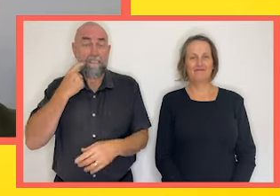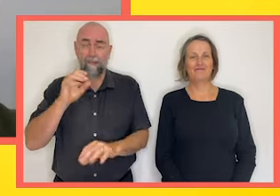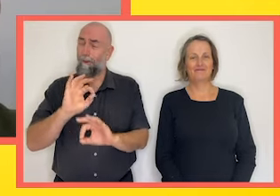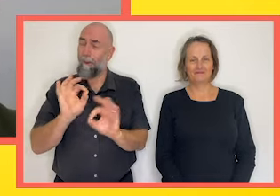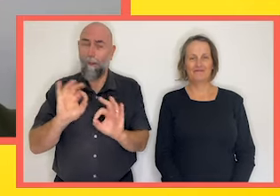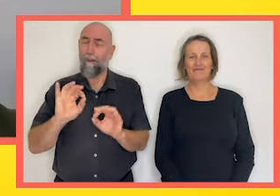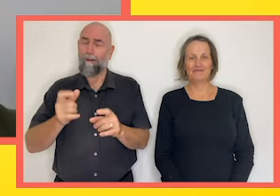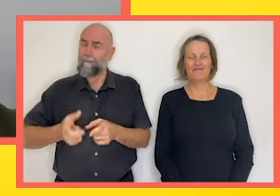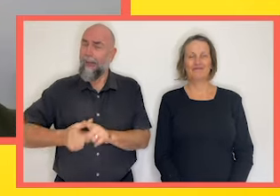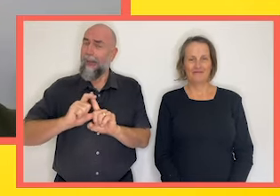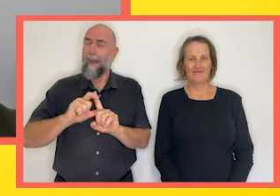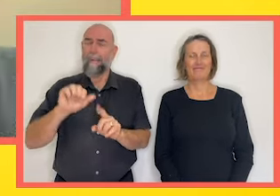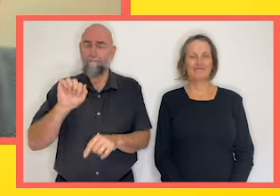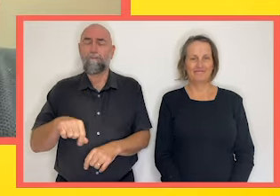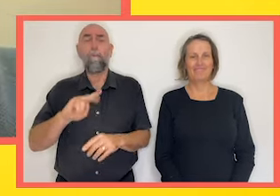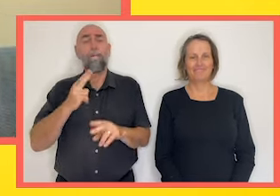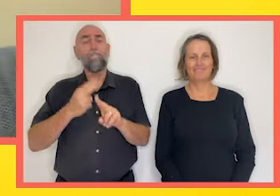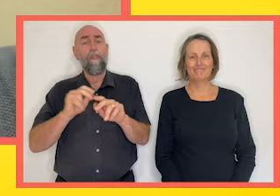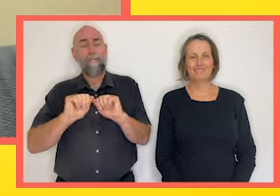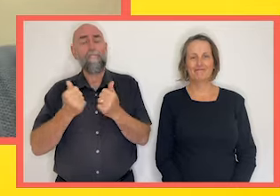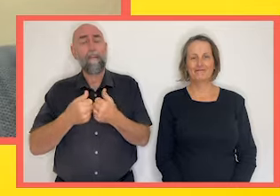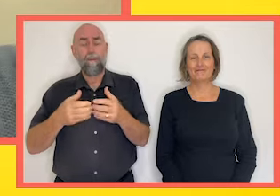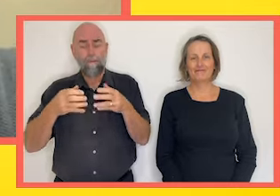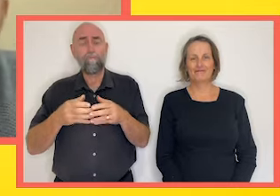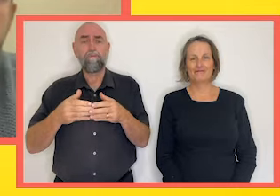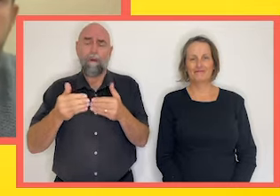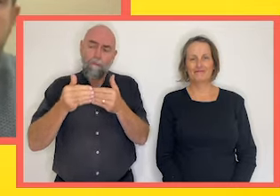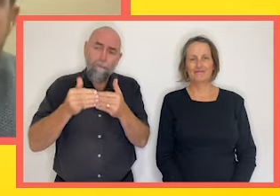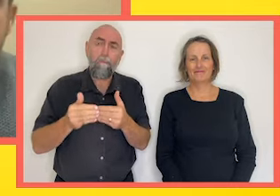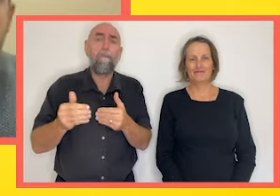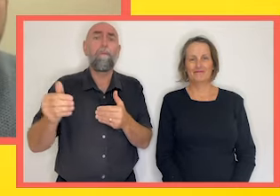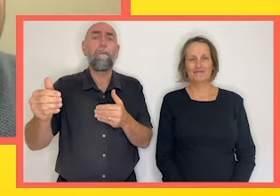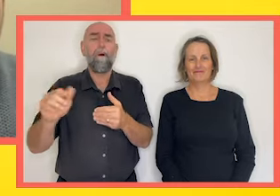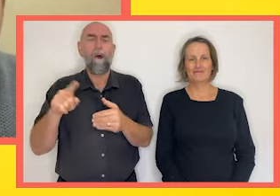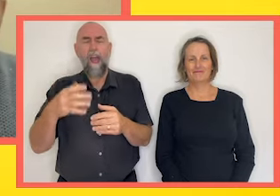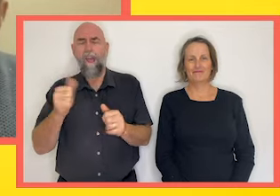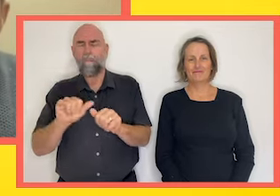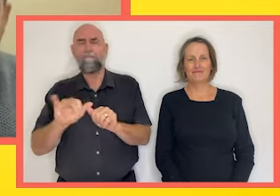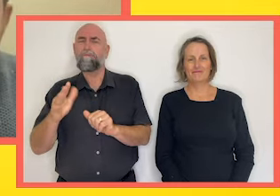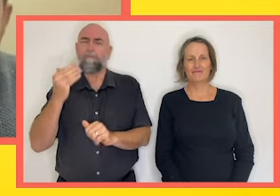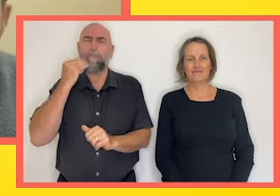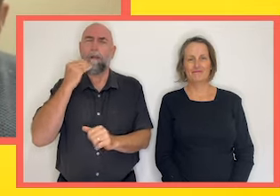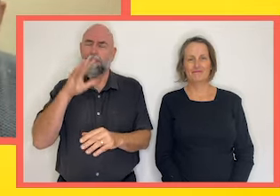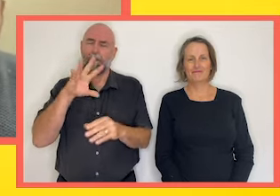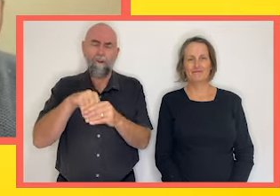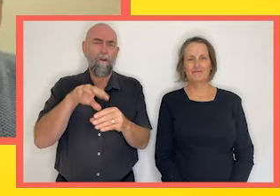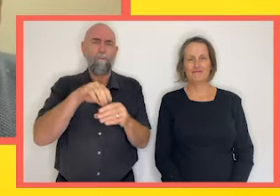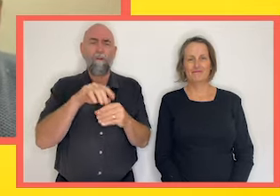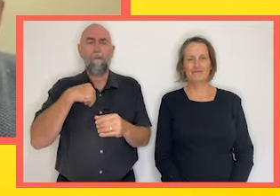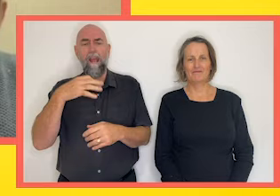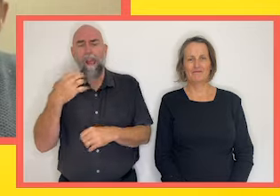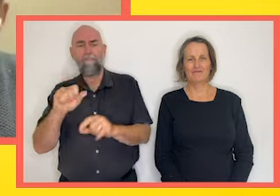getting. That the team going forward is filled with some of the greats,